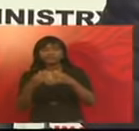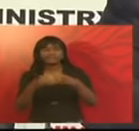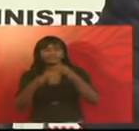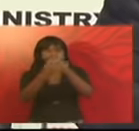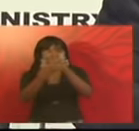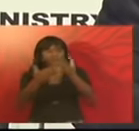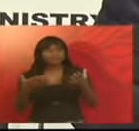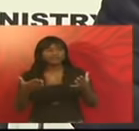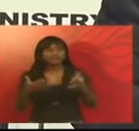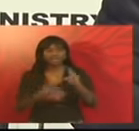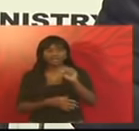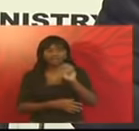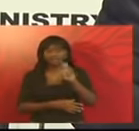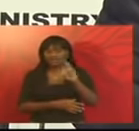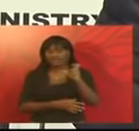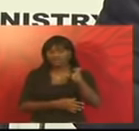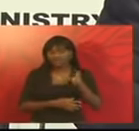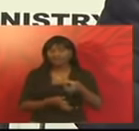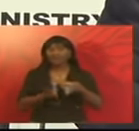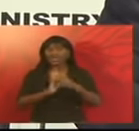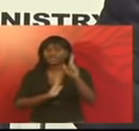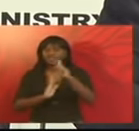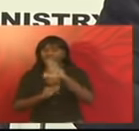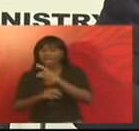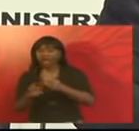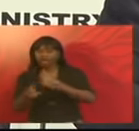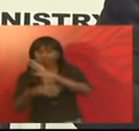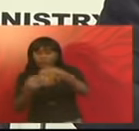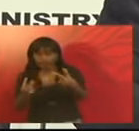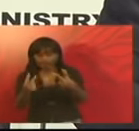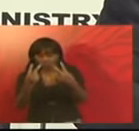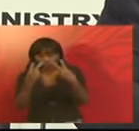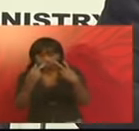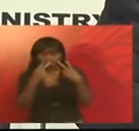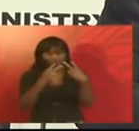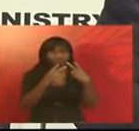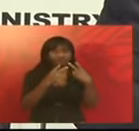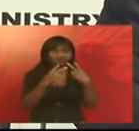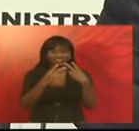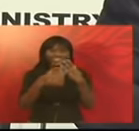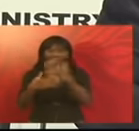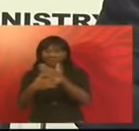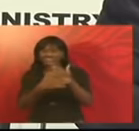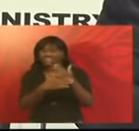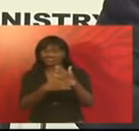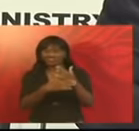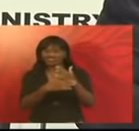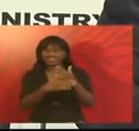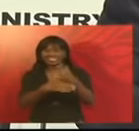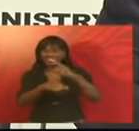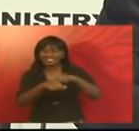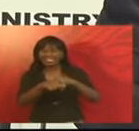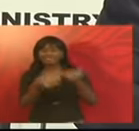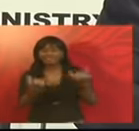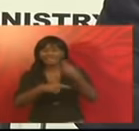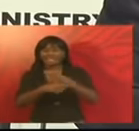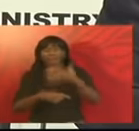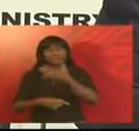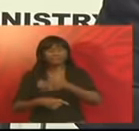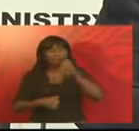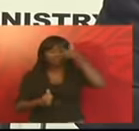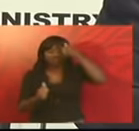media for their questions, and you, our listening and viewing public, for sharing your time with us today. Please remember to follow